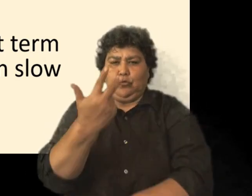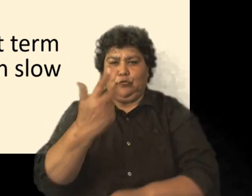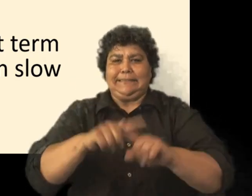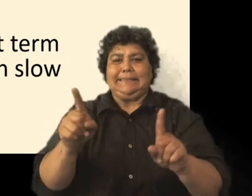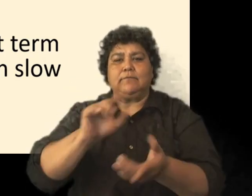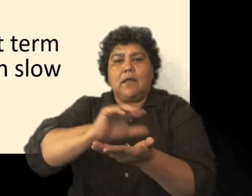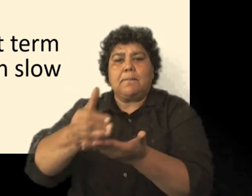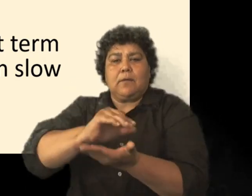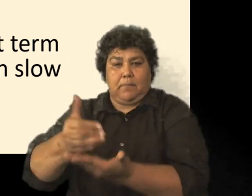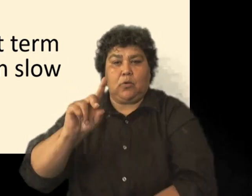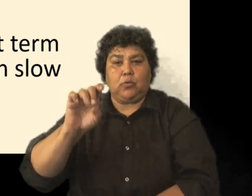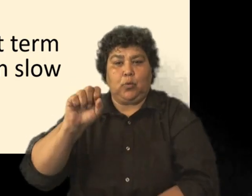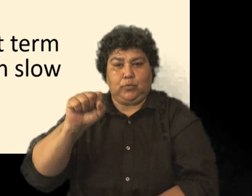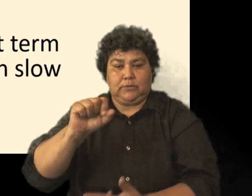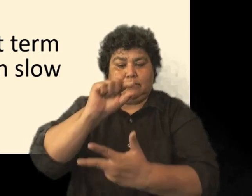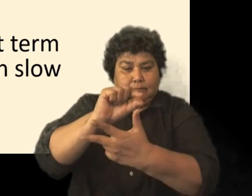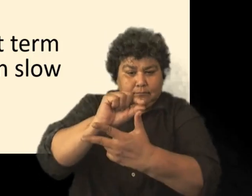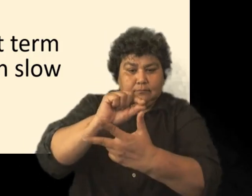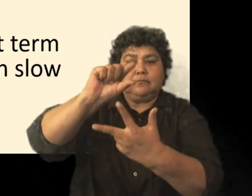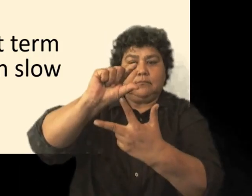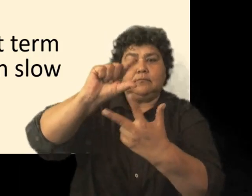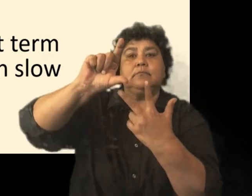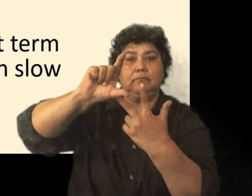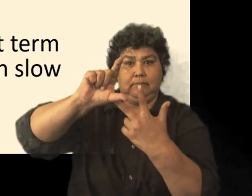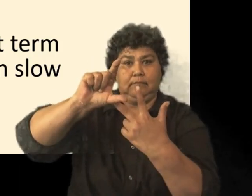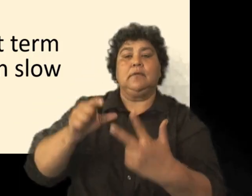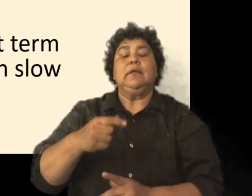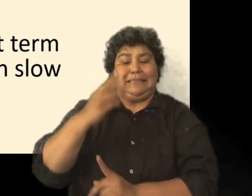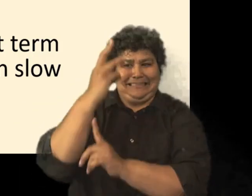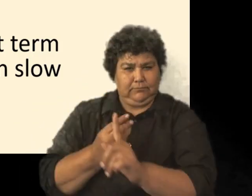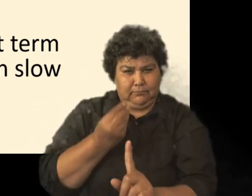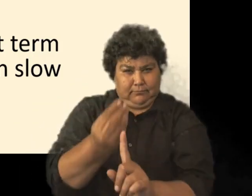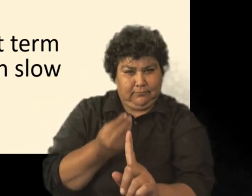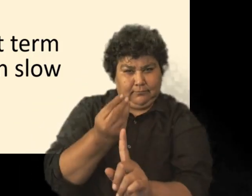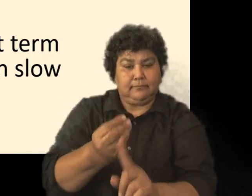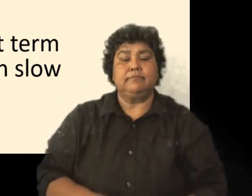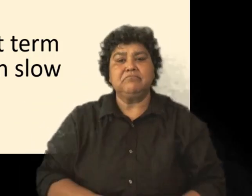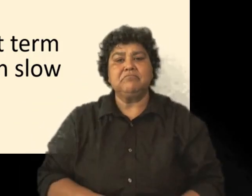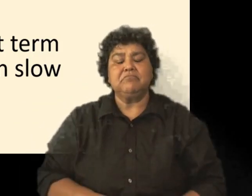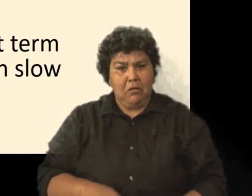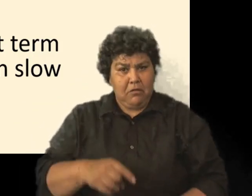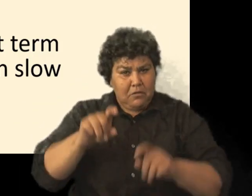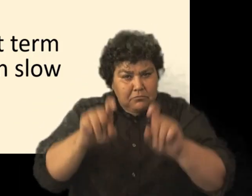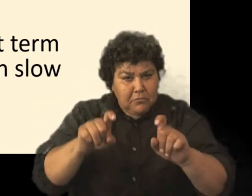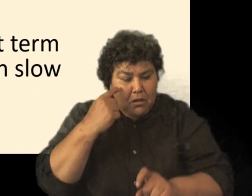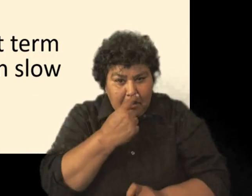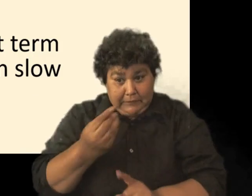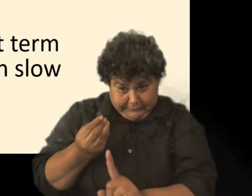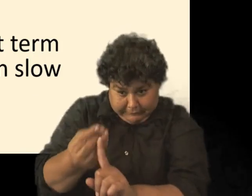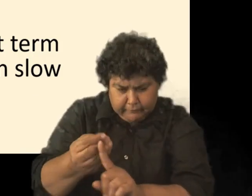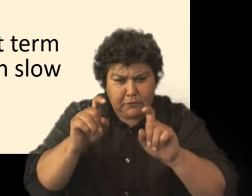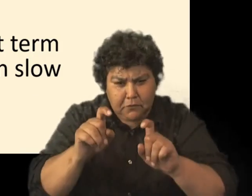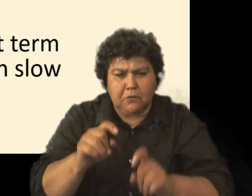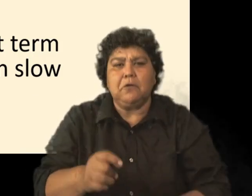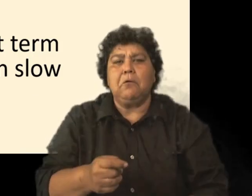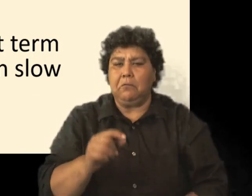months. There were small improvements in visual function testing that were not perceptible in everyday life.